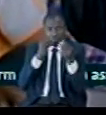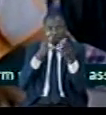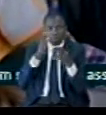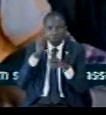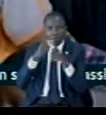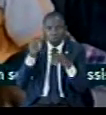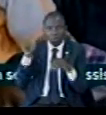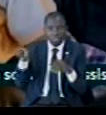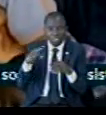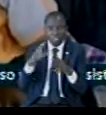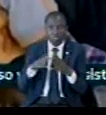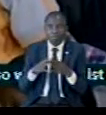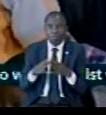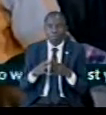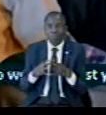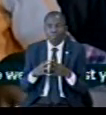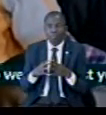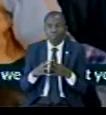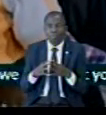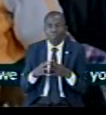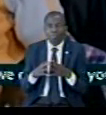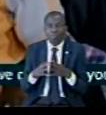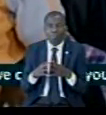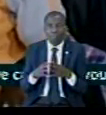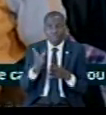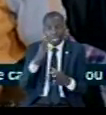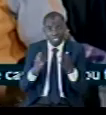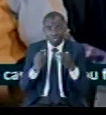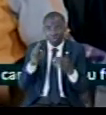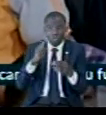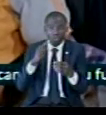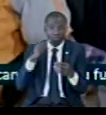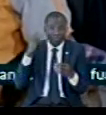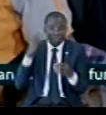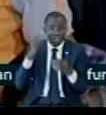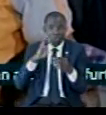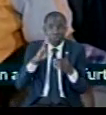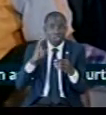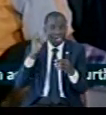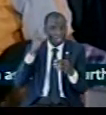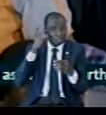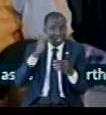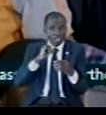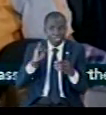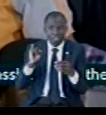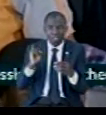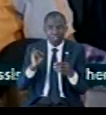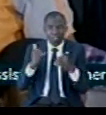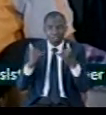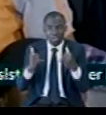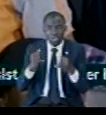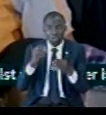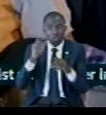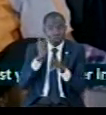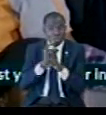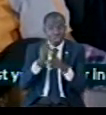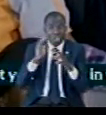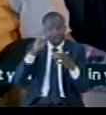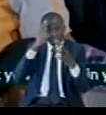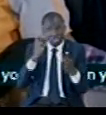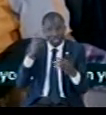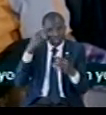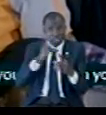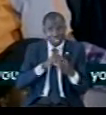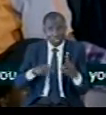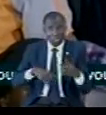No preaching. Just take the information. Our choristers, let's move into the congregation.